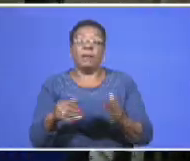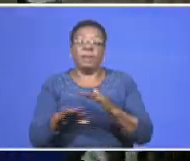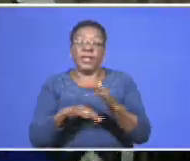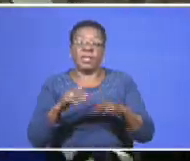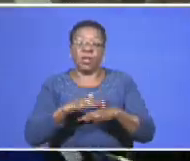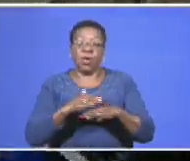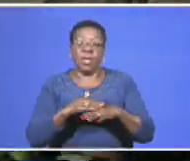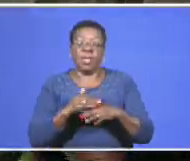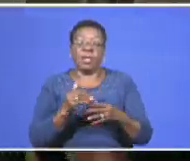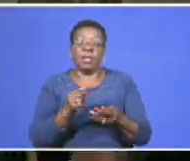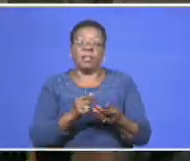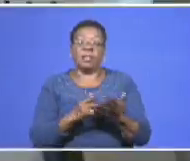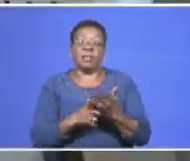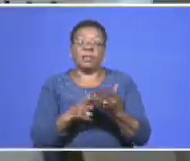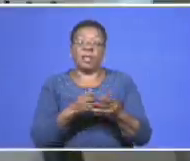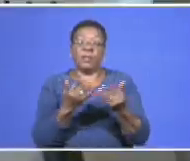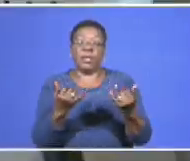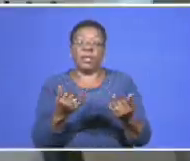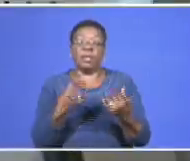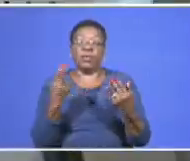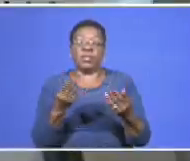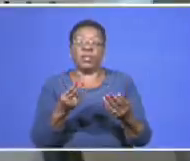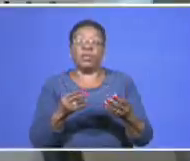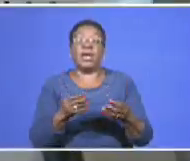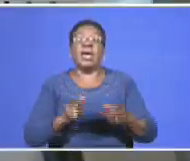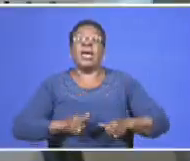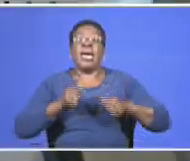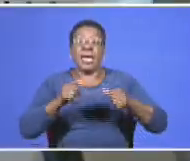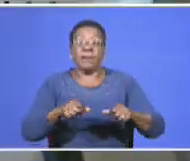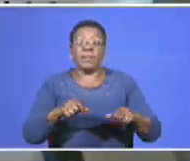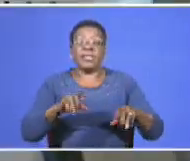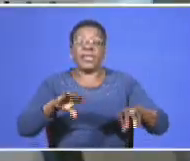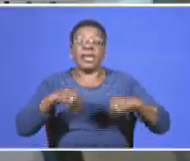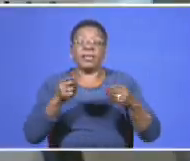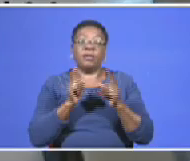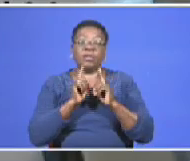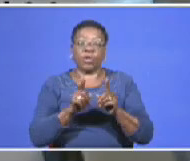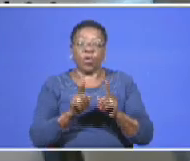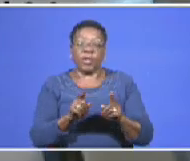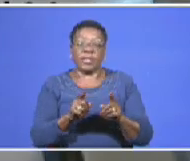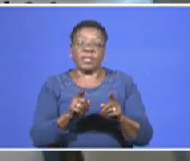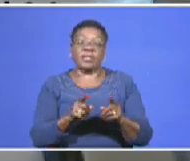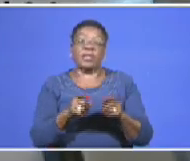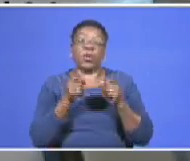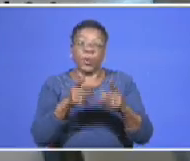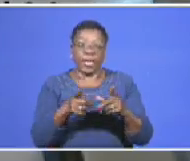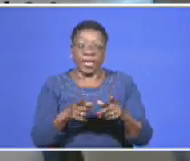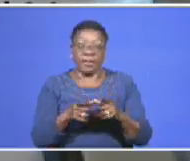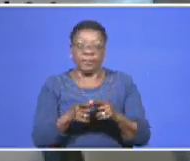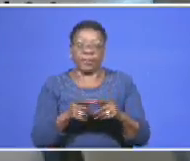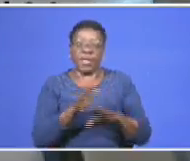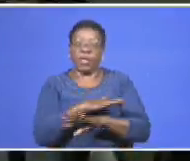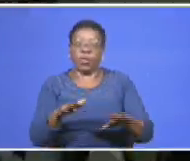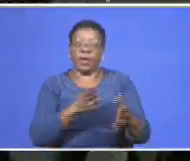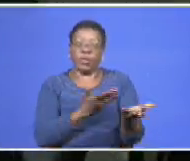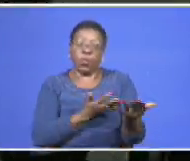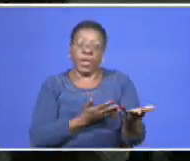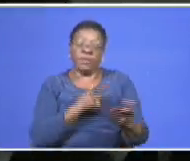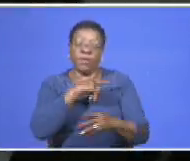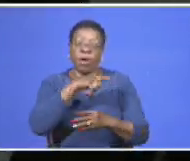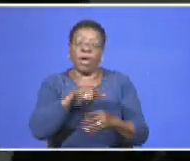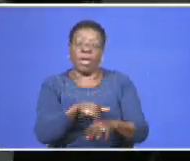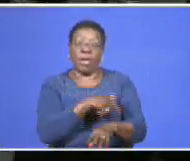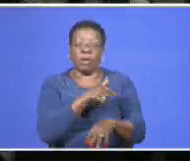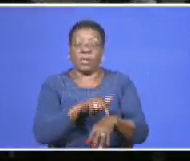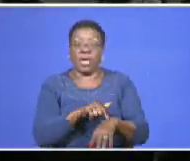automated system that we're using. That's why we're able to get these scores out in a timely fashion versus it being written on paper. The New Year's